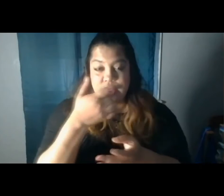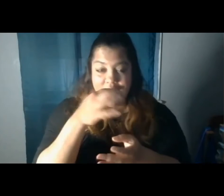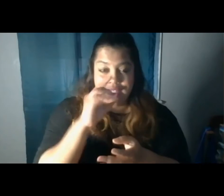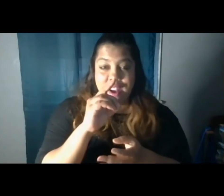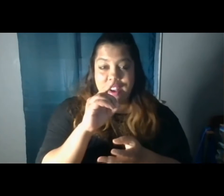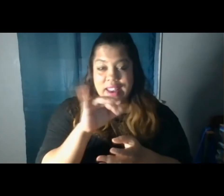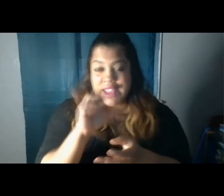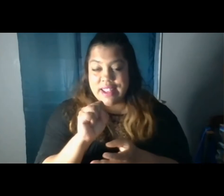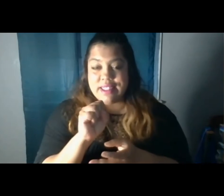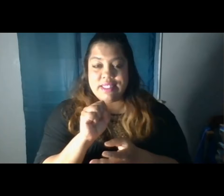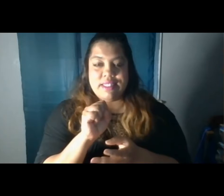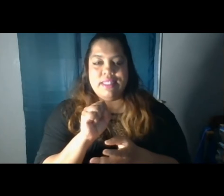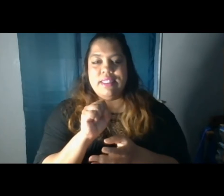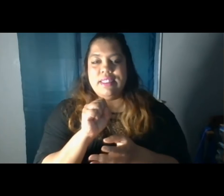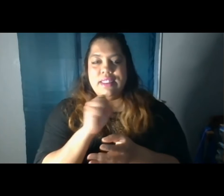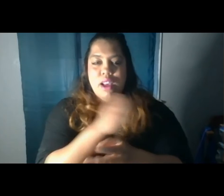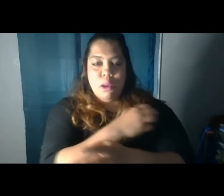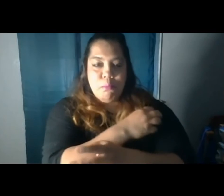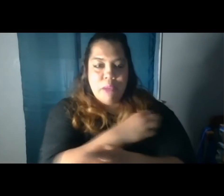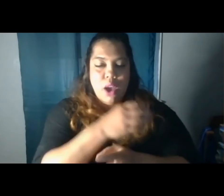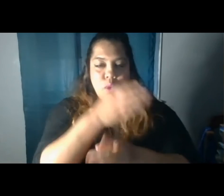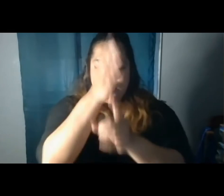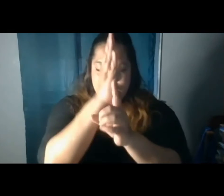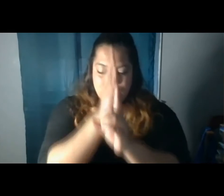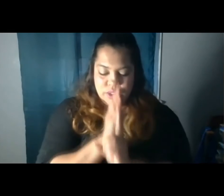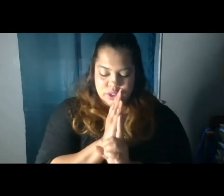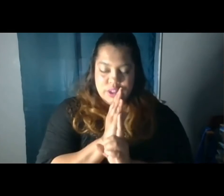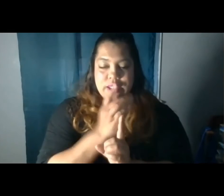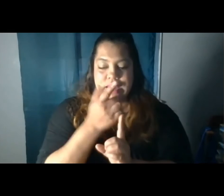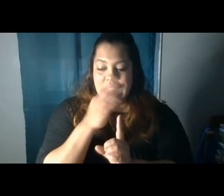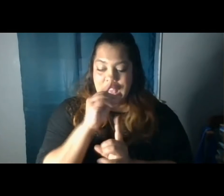in, as, and through us and with us because it is us.